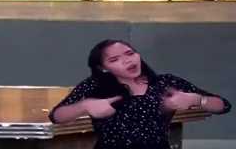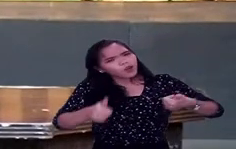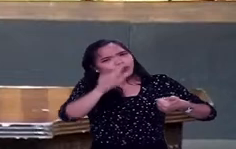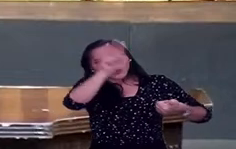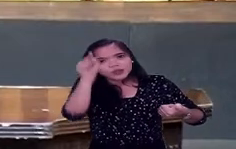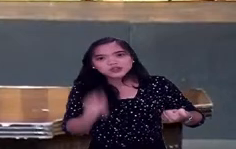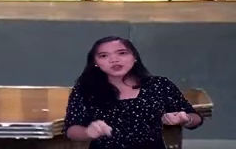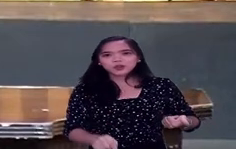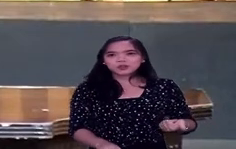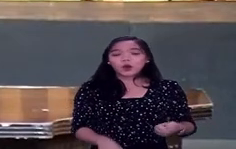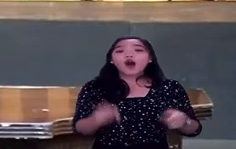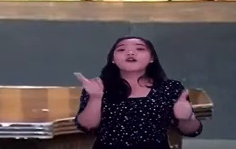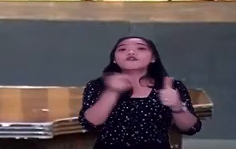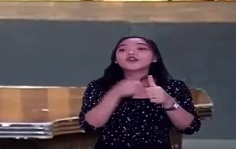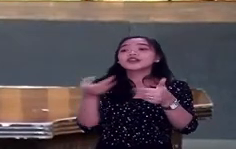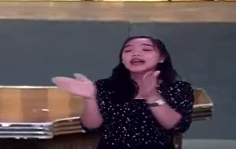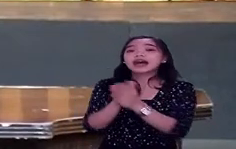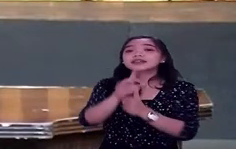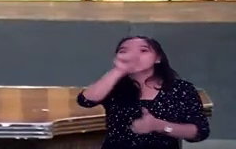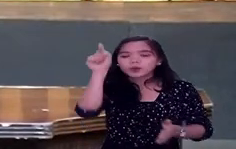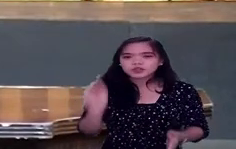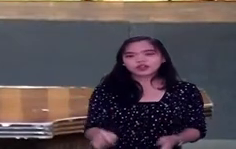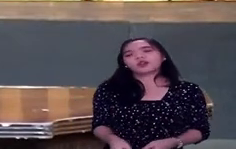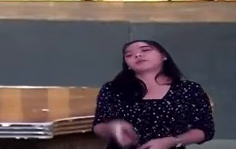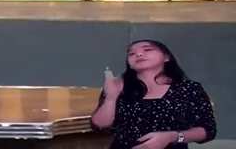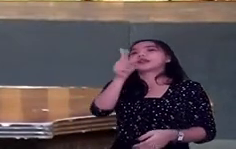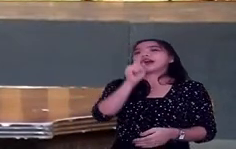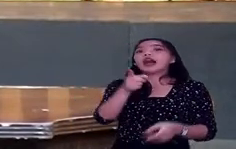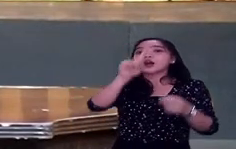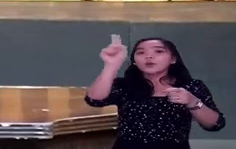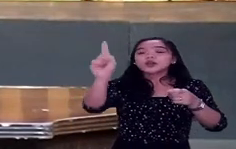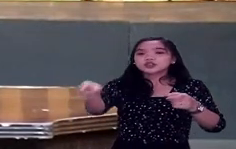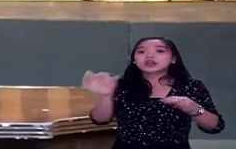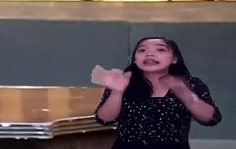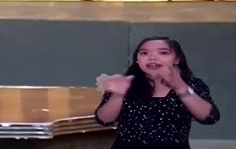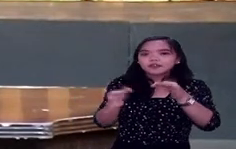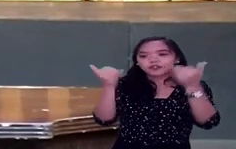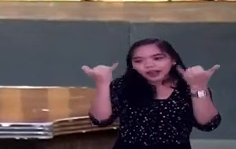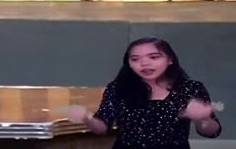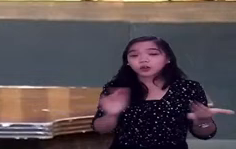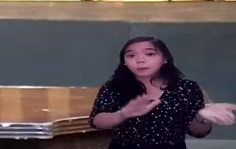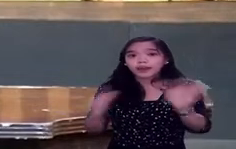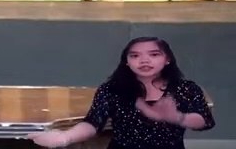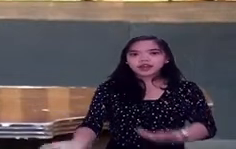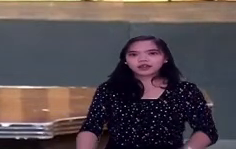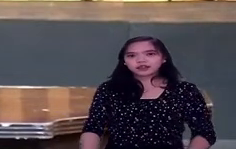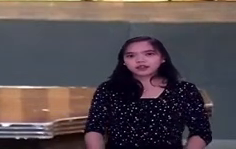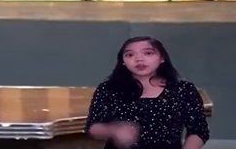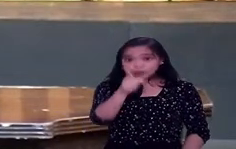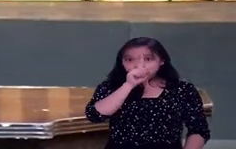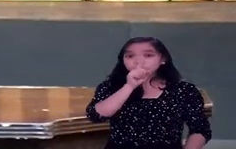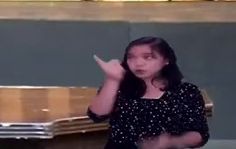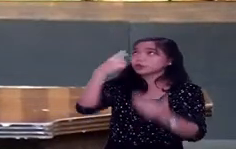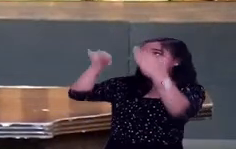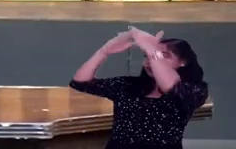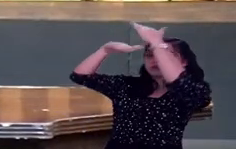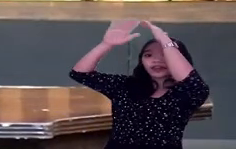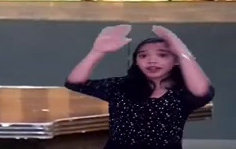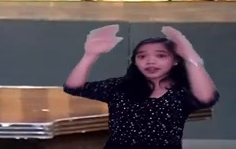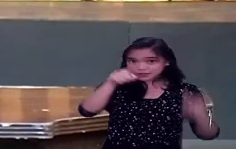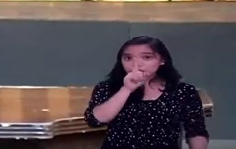question. Unsa may question ay sir, kung pananlitan mo abot ang kamatayon ni mo karon. Nakasiguro ka ba mo ato sa